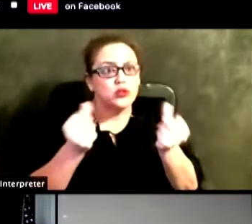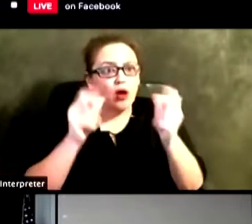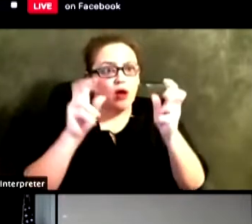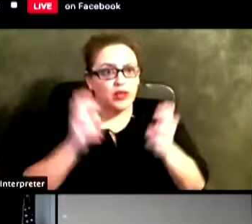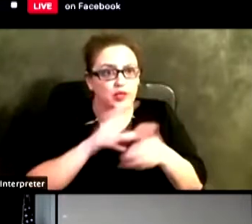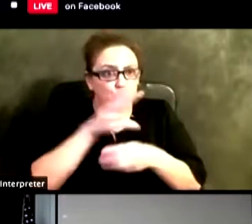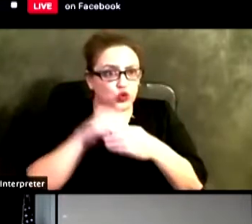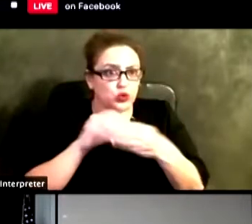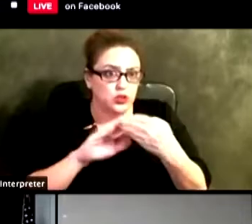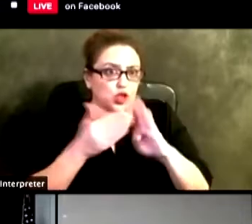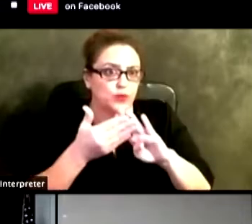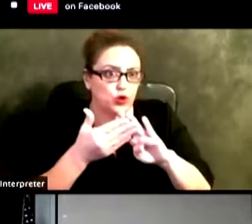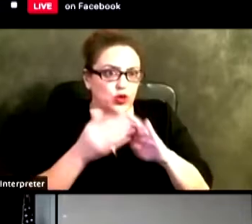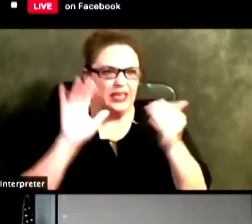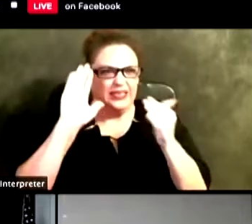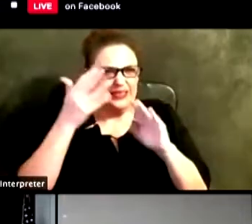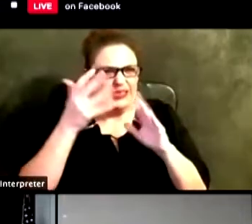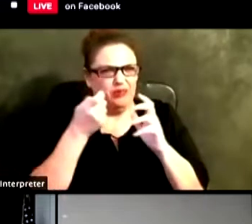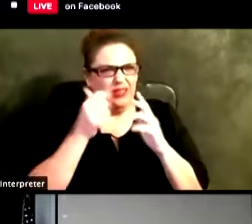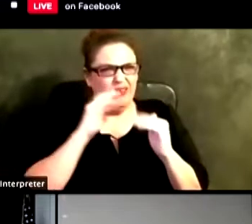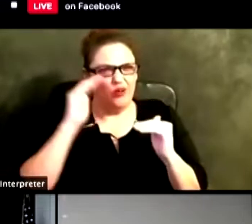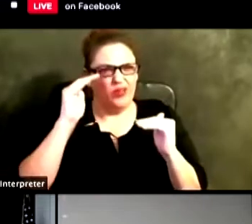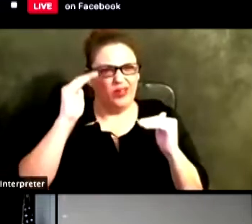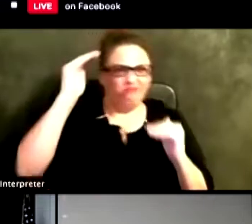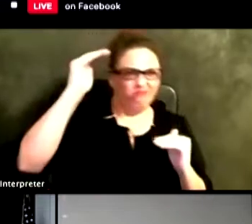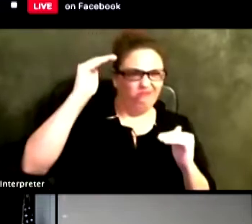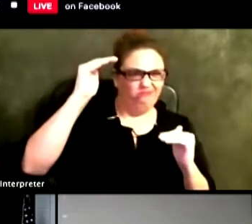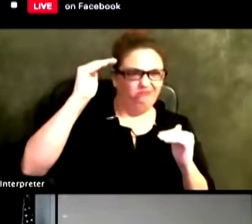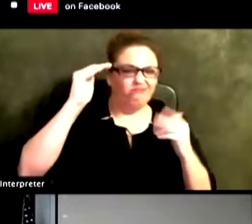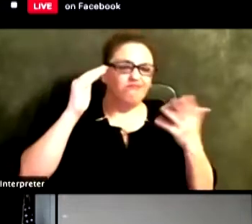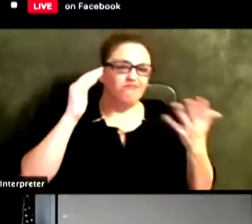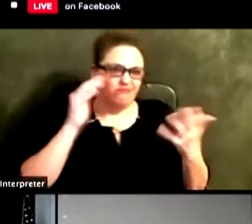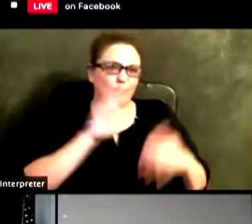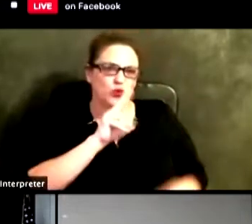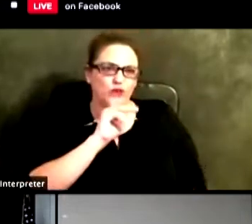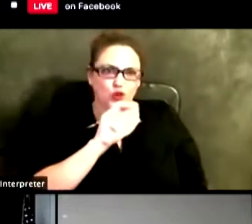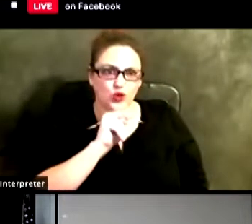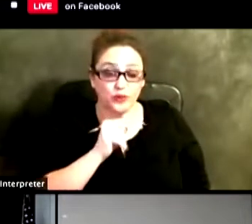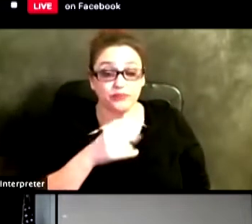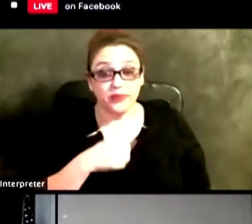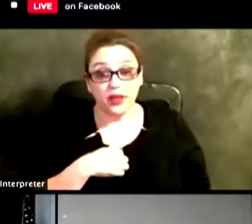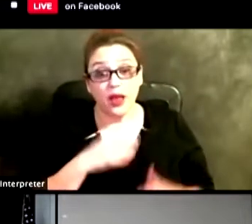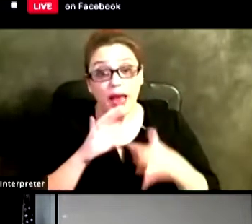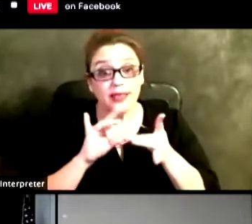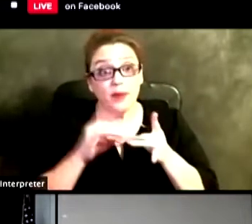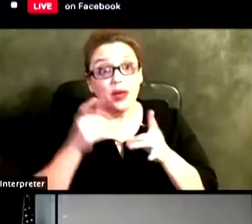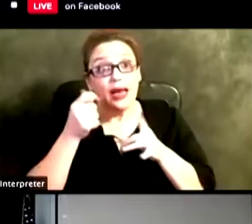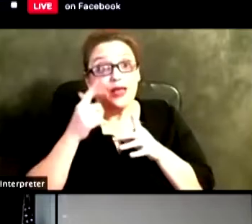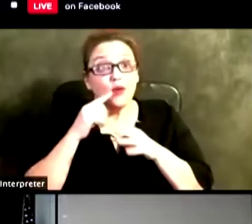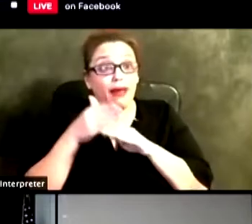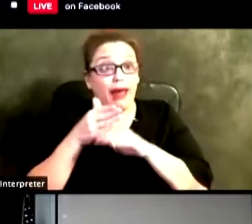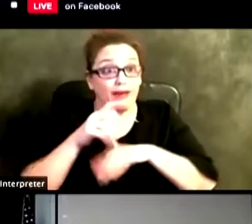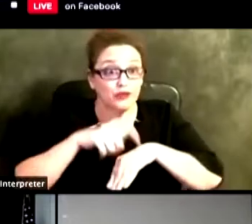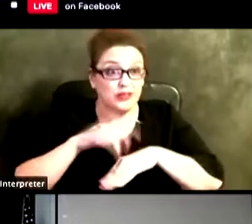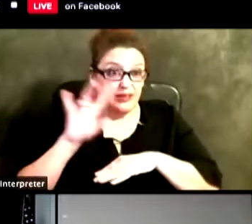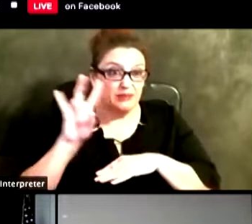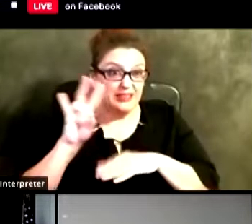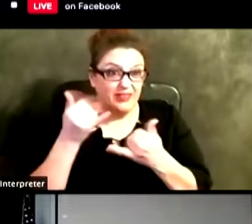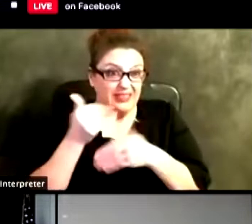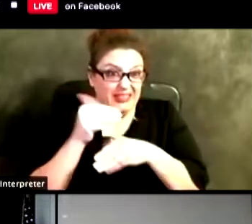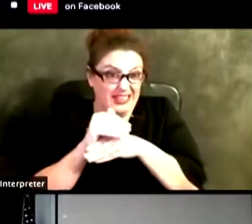mission of community service. As I mentioned, we're going a little past 7 o'clock tonight to make sure that we get to just